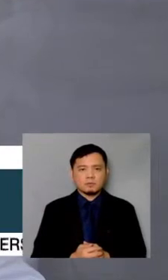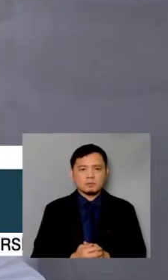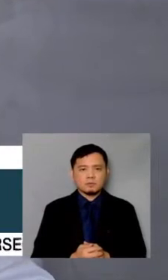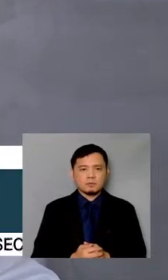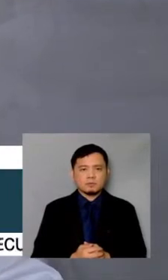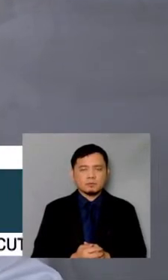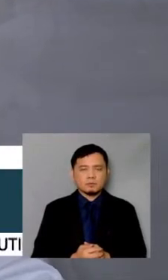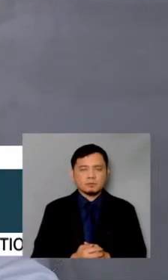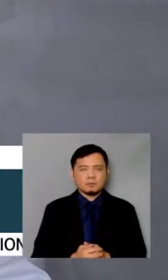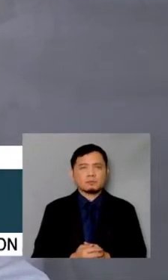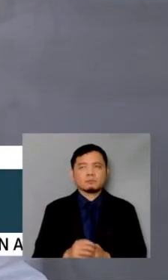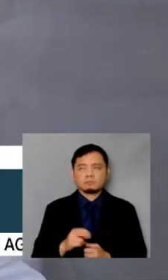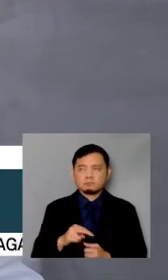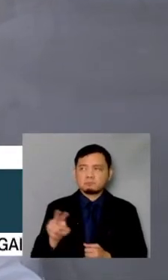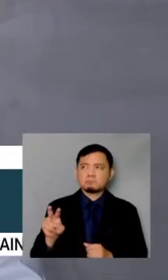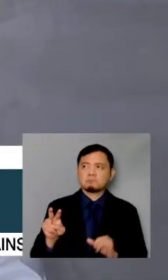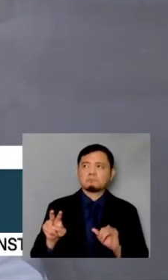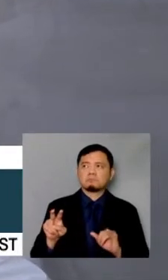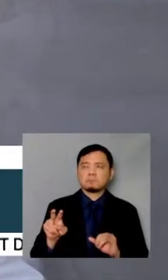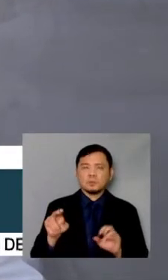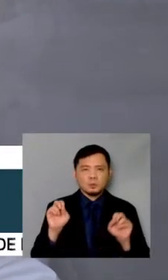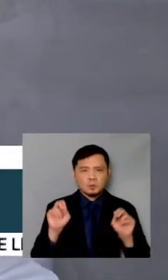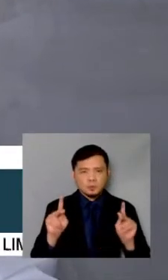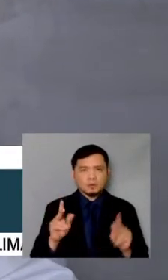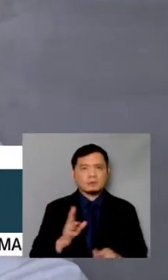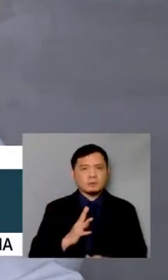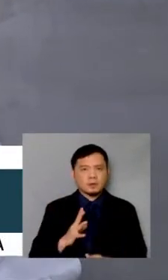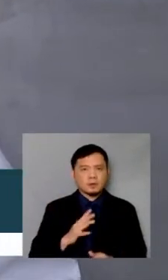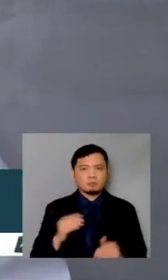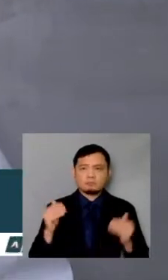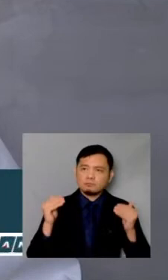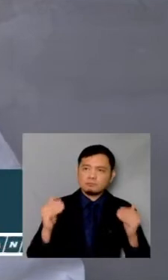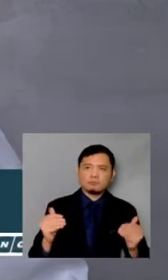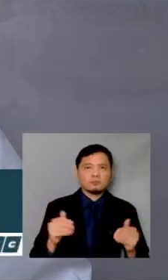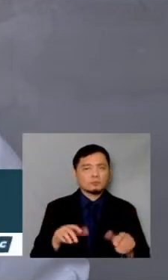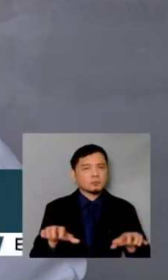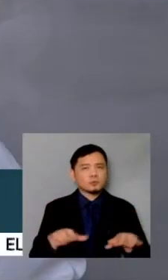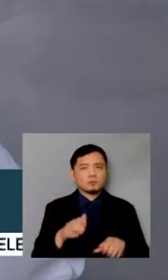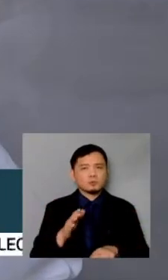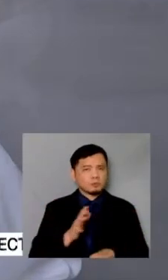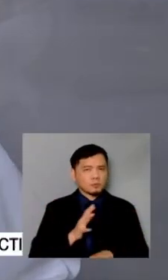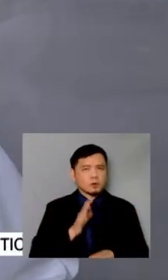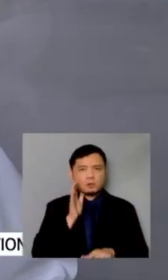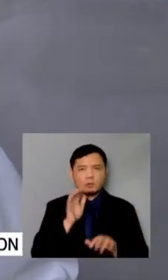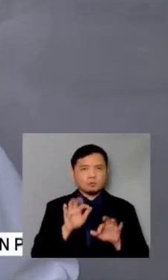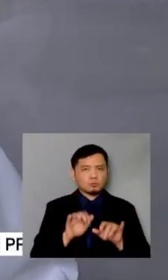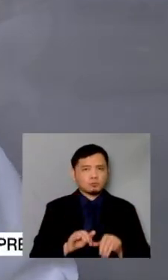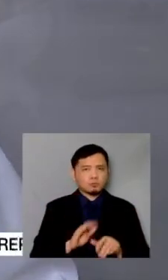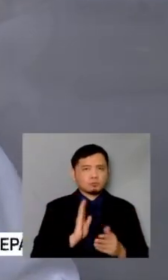in that instance, I told him, okay, I approve.